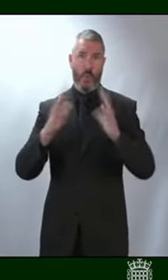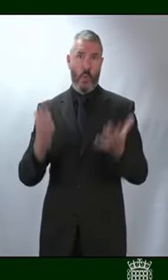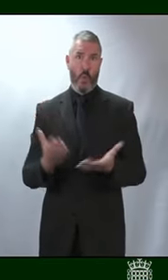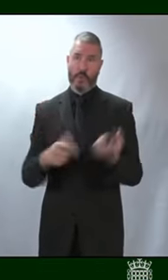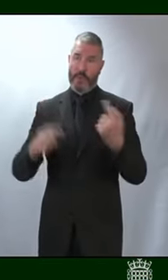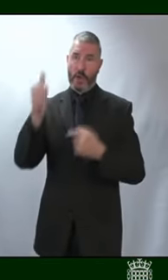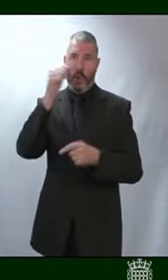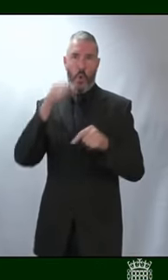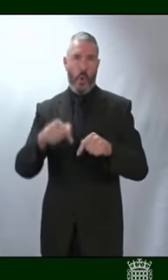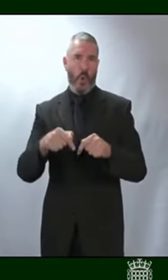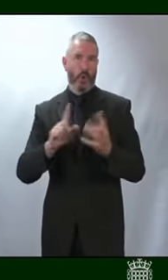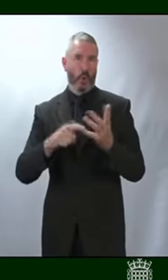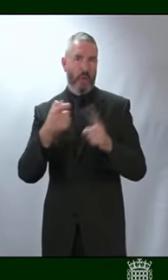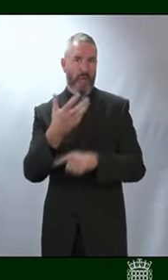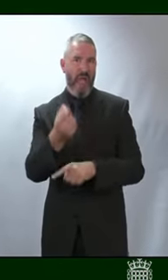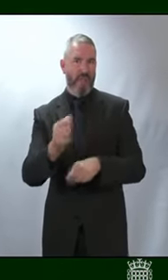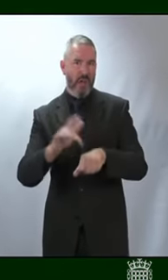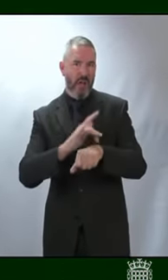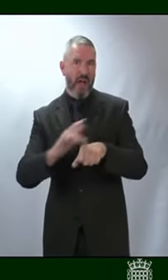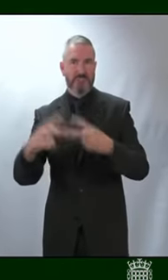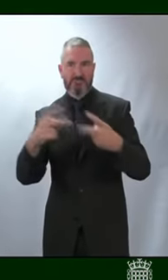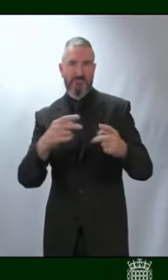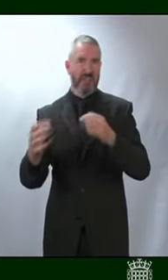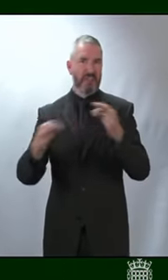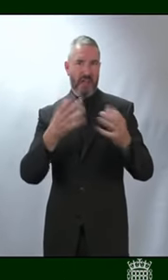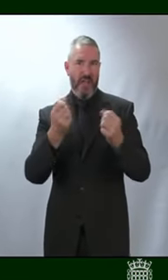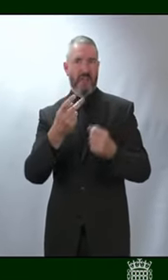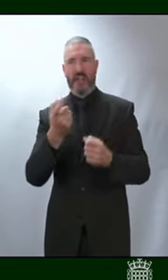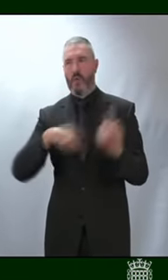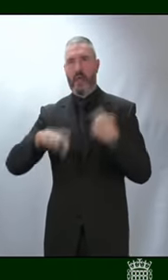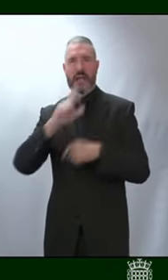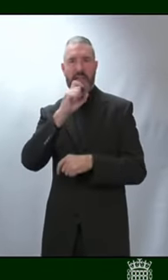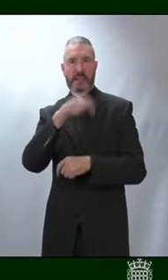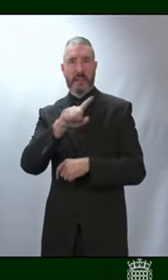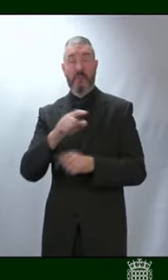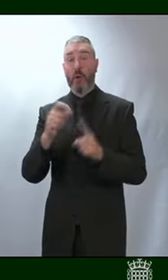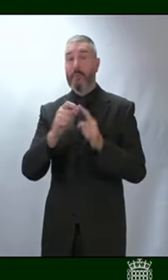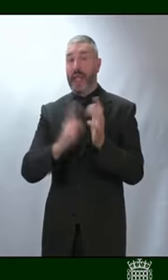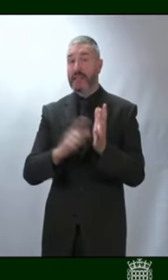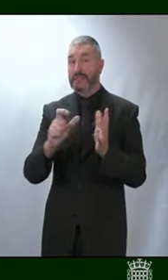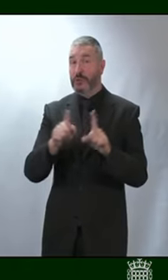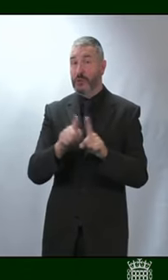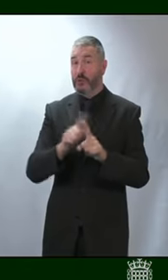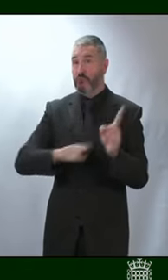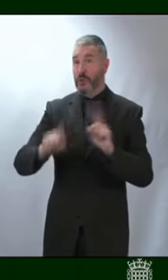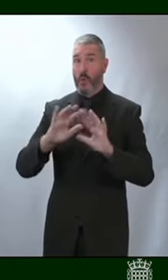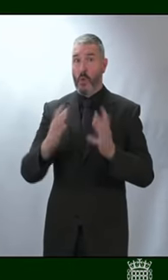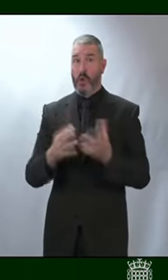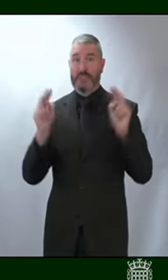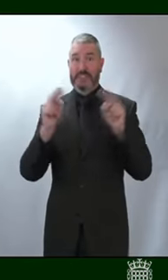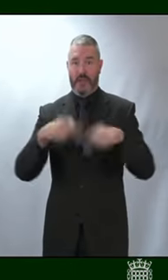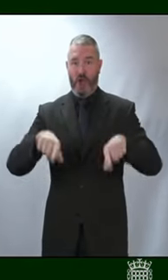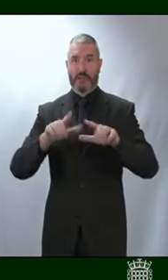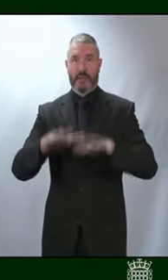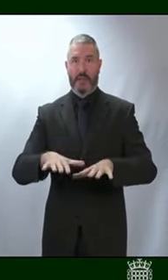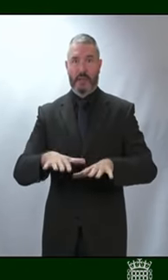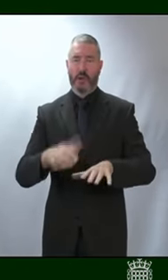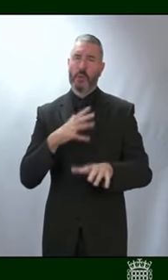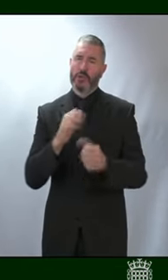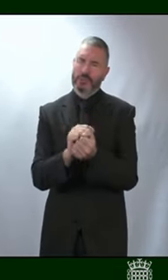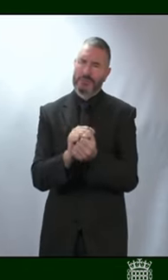the envy of the world, but also a vital showcase for UK PLC across the world, we should treasure